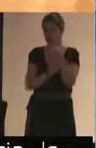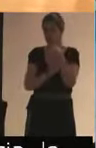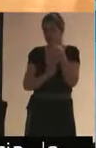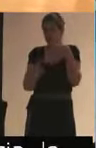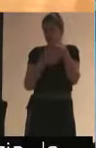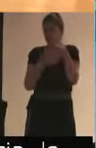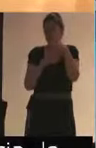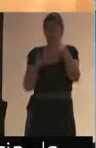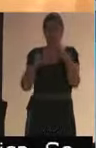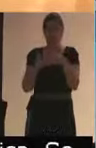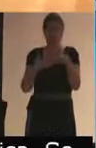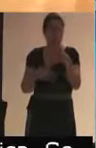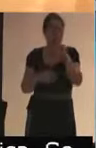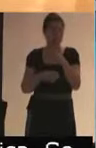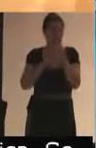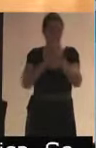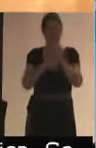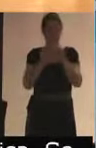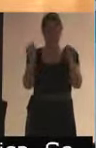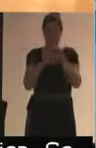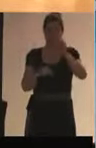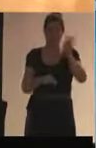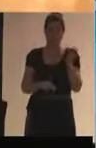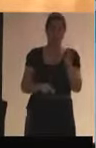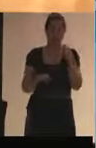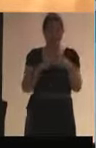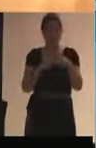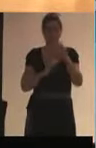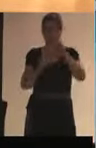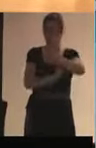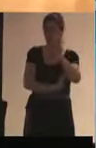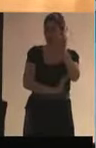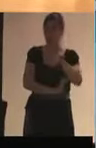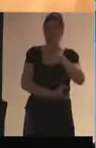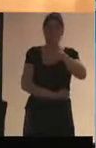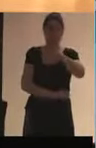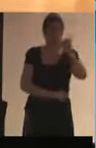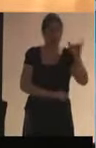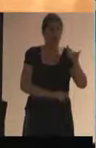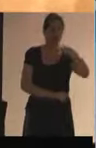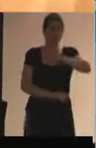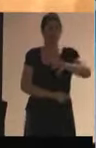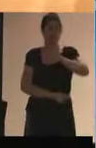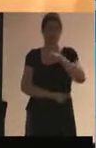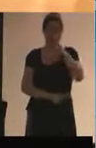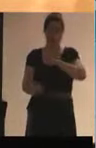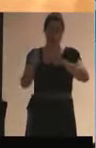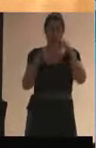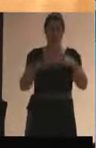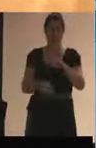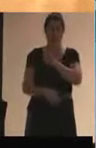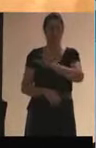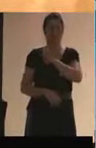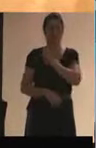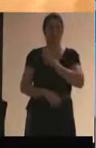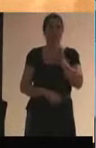developed. So it would be a good piece of work to propose another matrix or another matrix. We